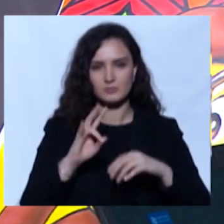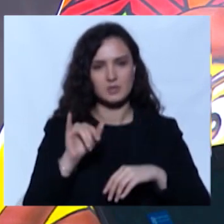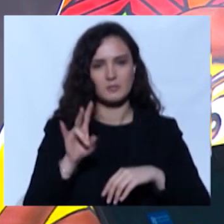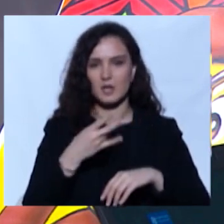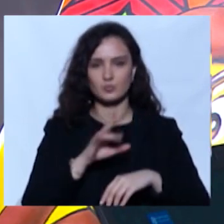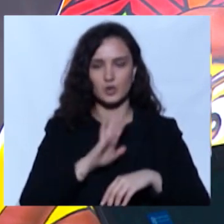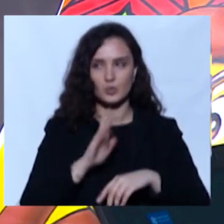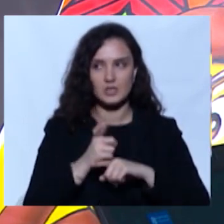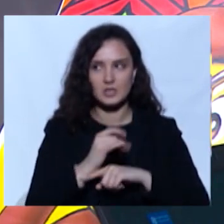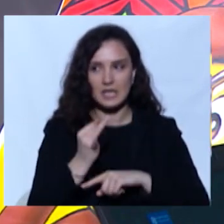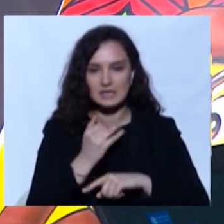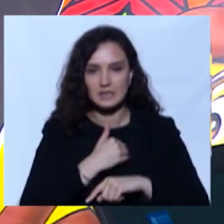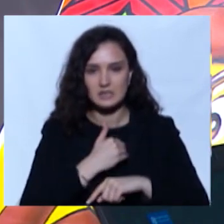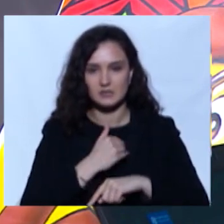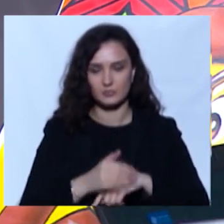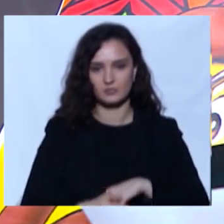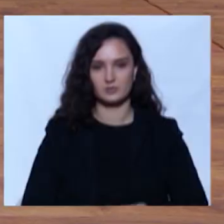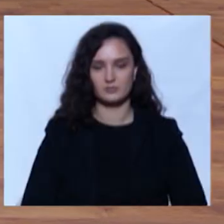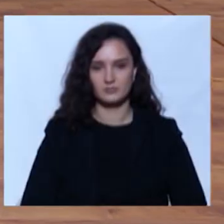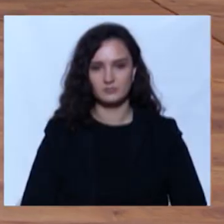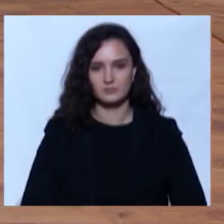too curious.